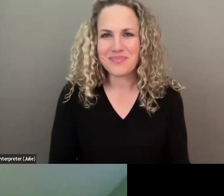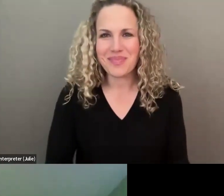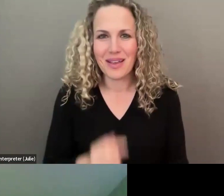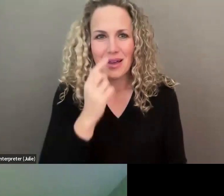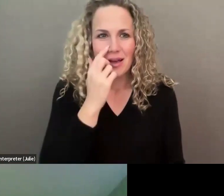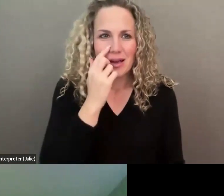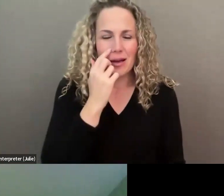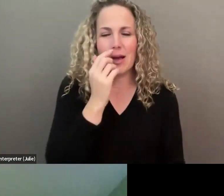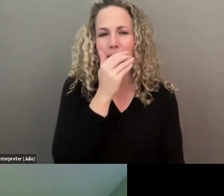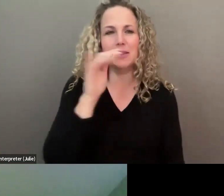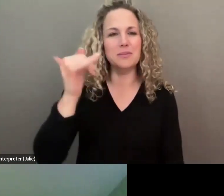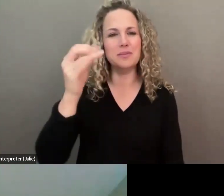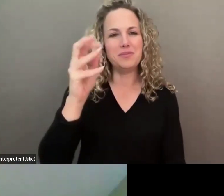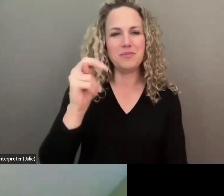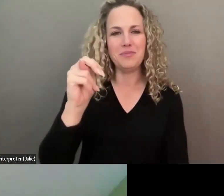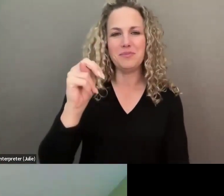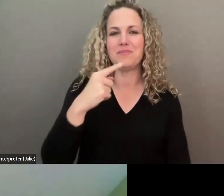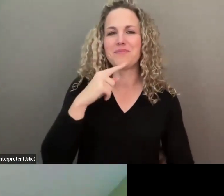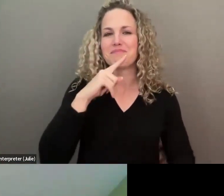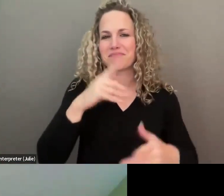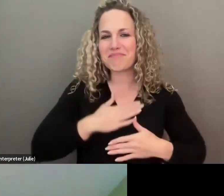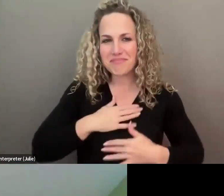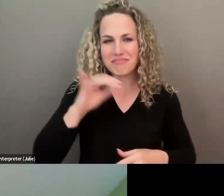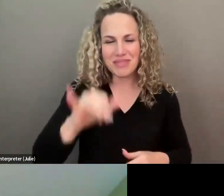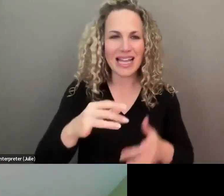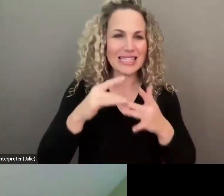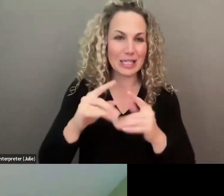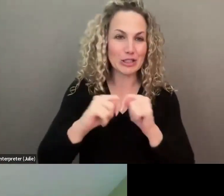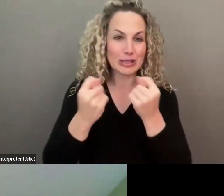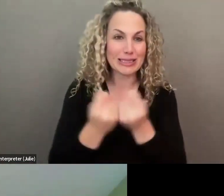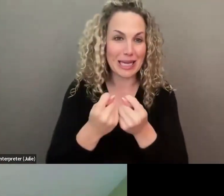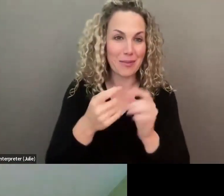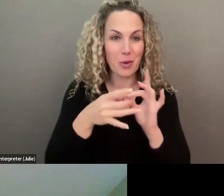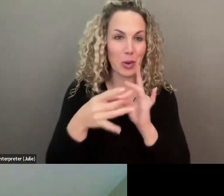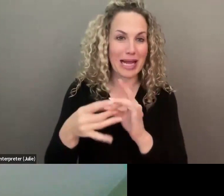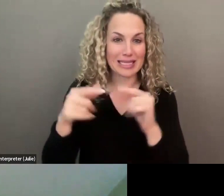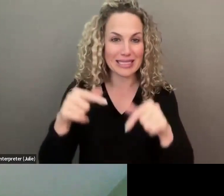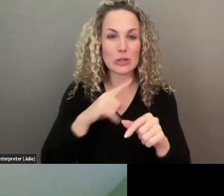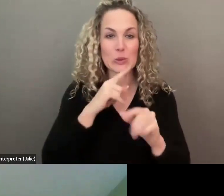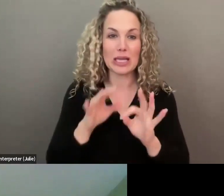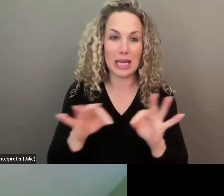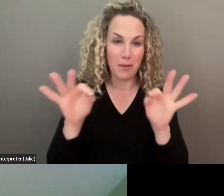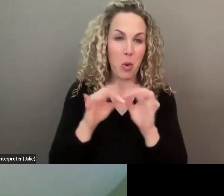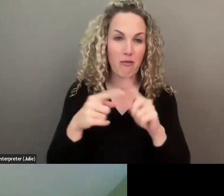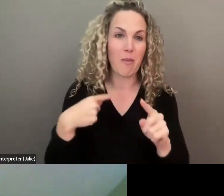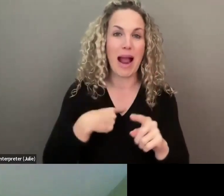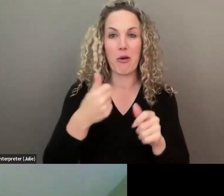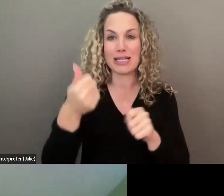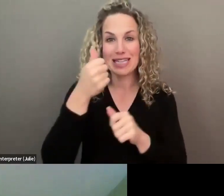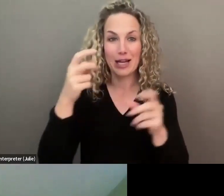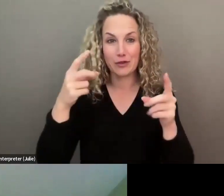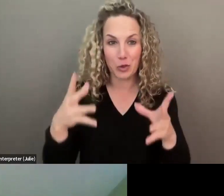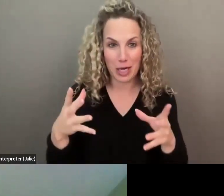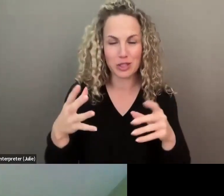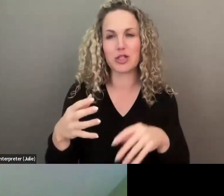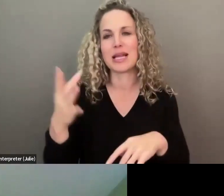We certainly appreciate the receptiveness of our leadership team as it relates to this. Very important from our executive director. That's why